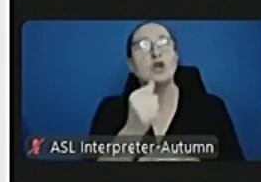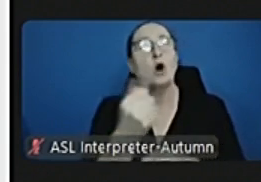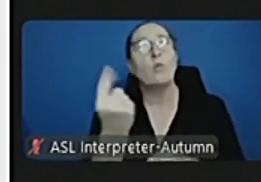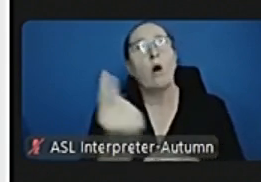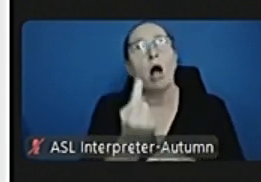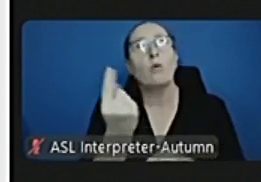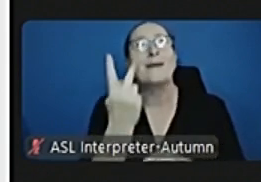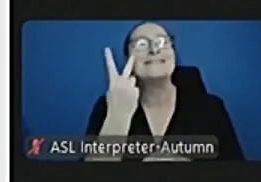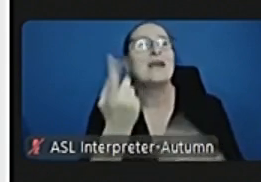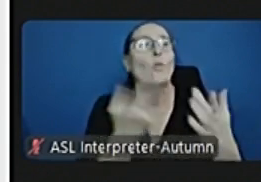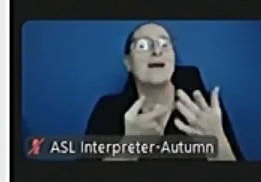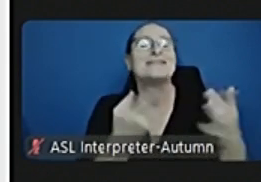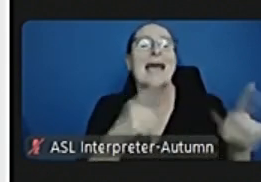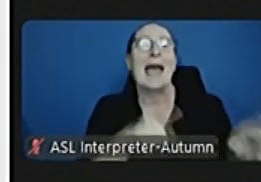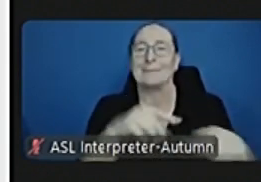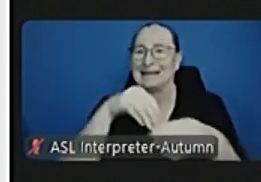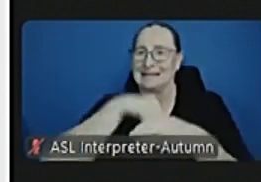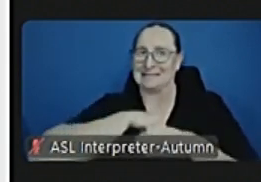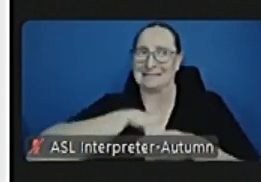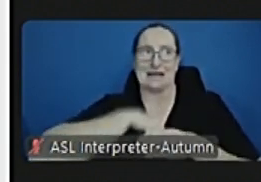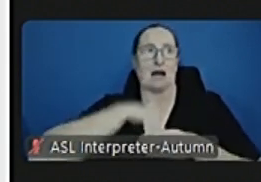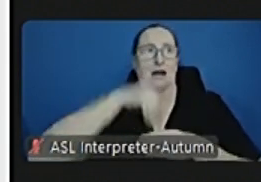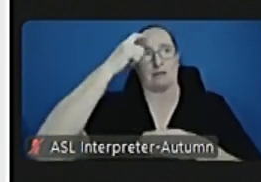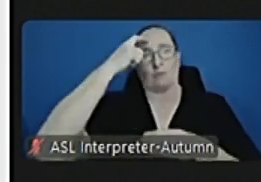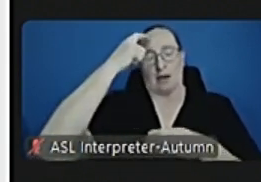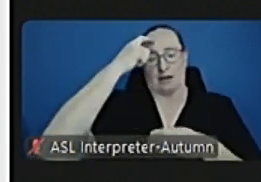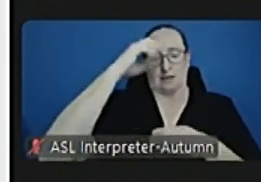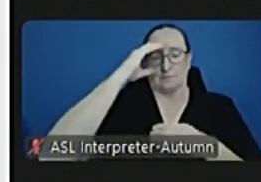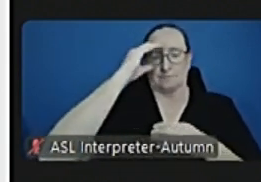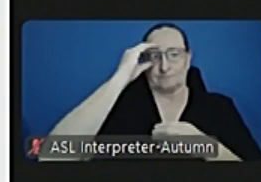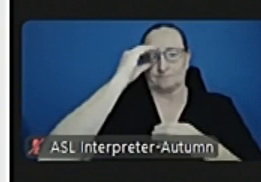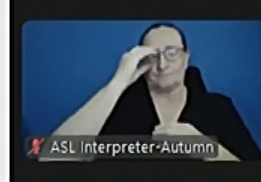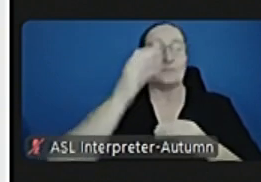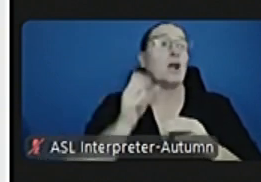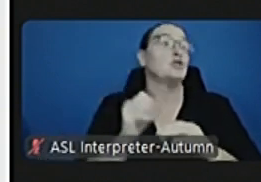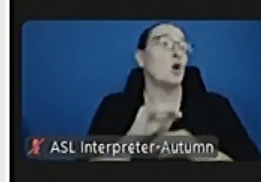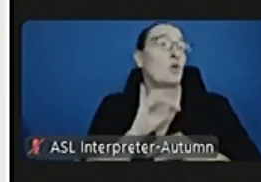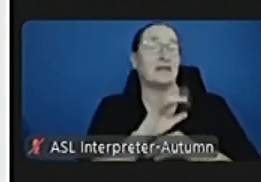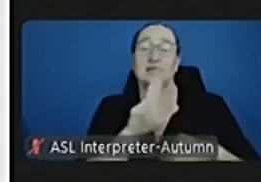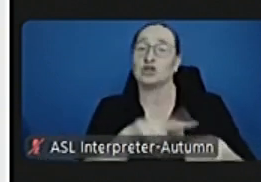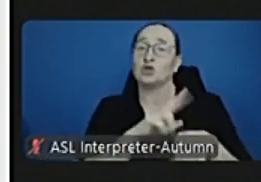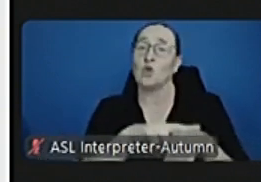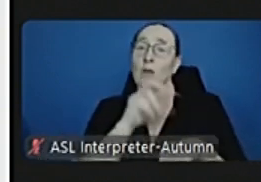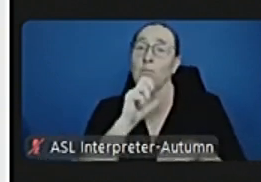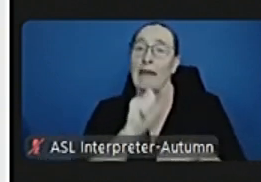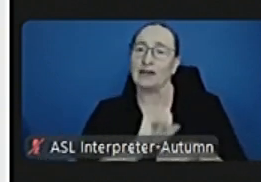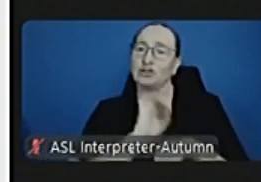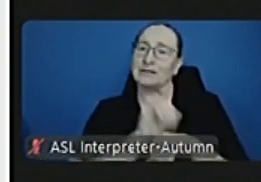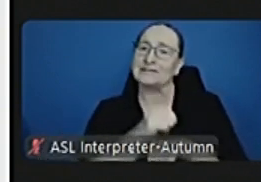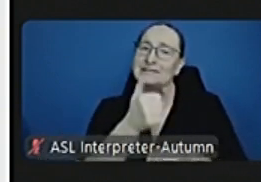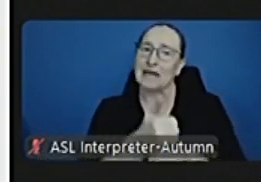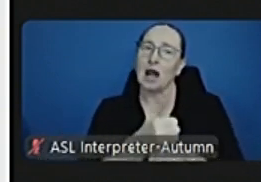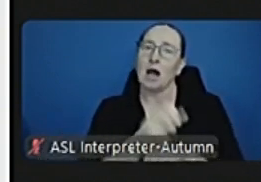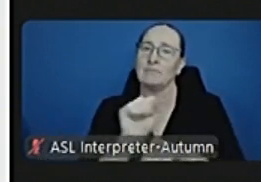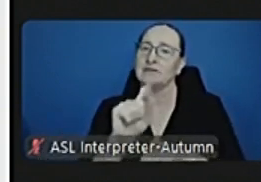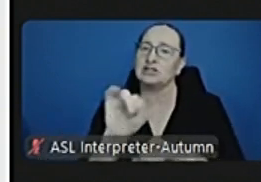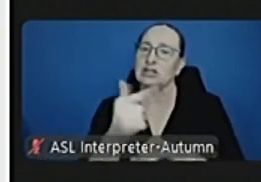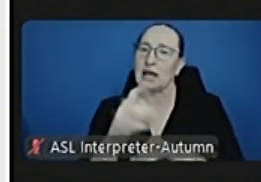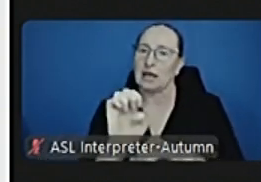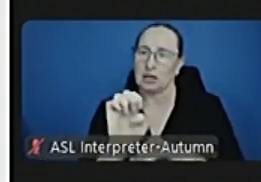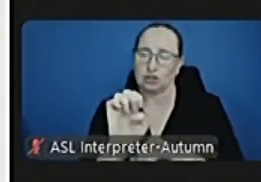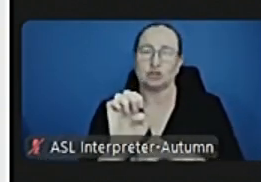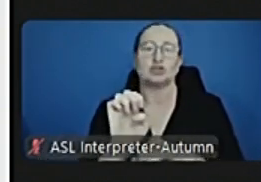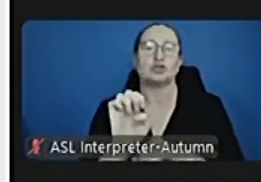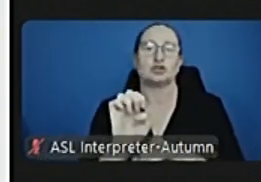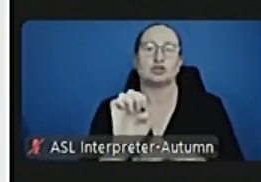what's happening within the brain. So this is normal aging. Let's kind of set the stage. We all